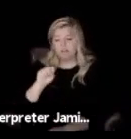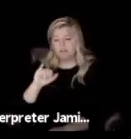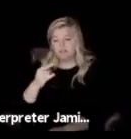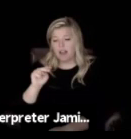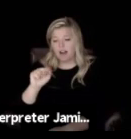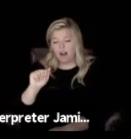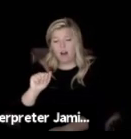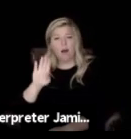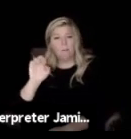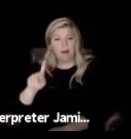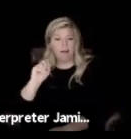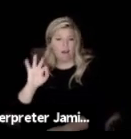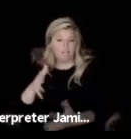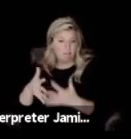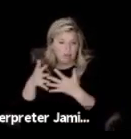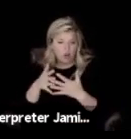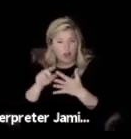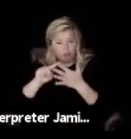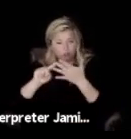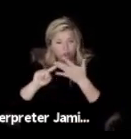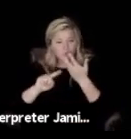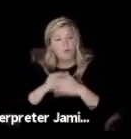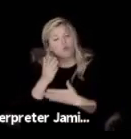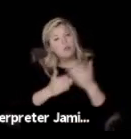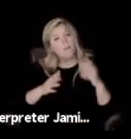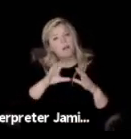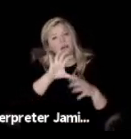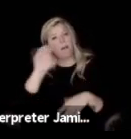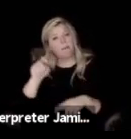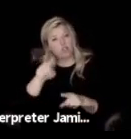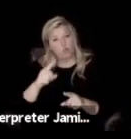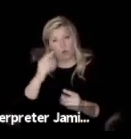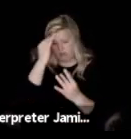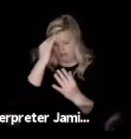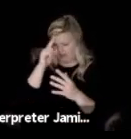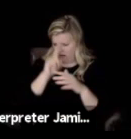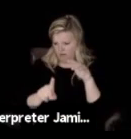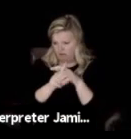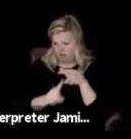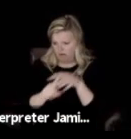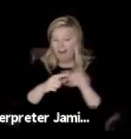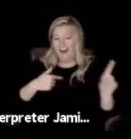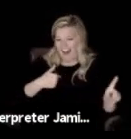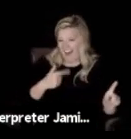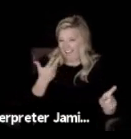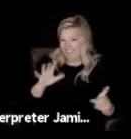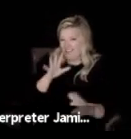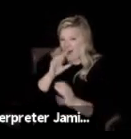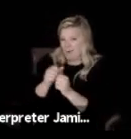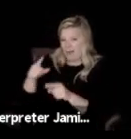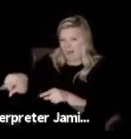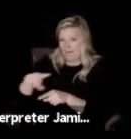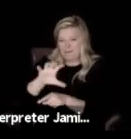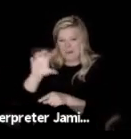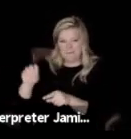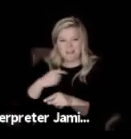on. So some of those companies that you may be thinking about, I have been at the table with them, talking with them, and actually doing